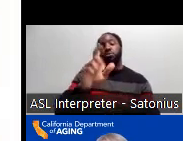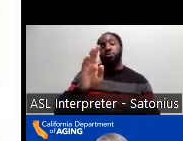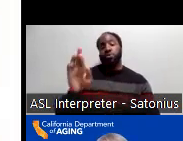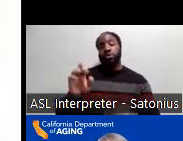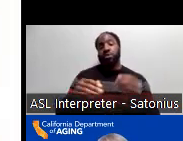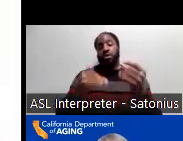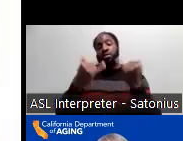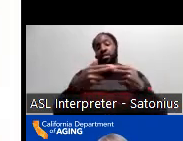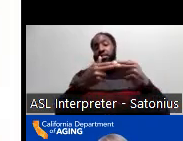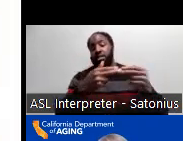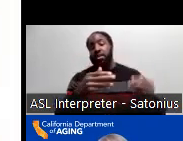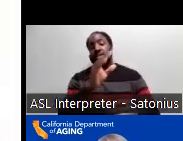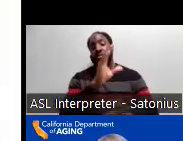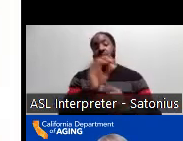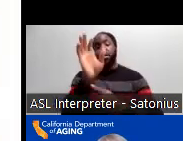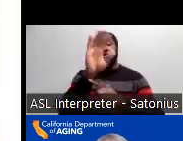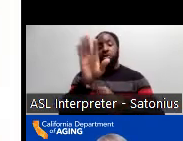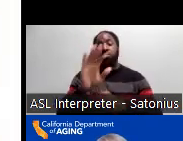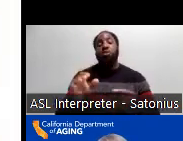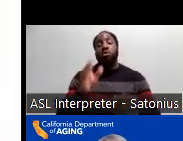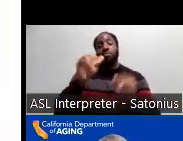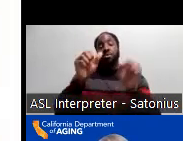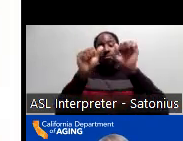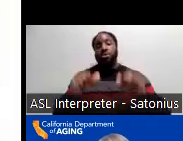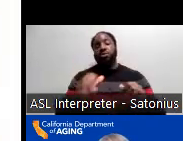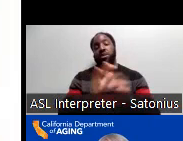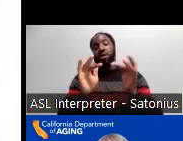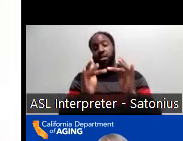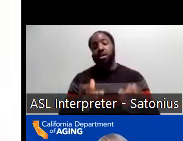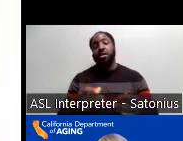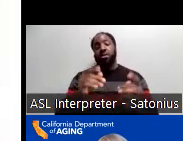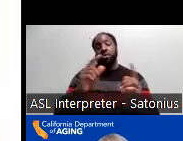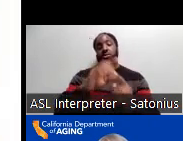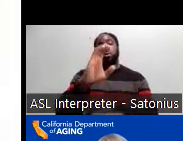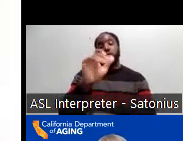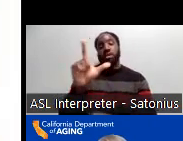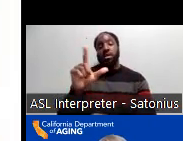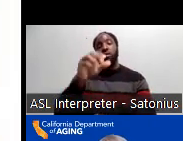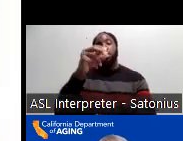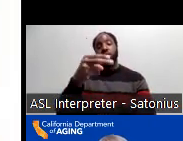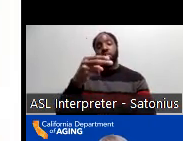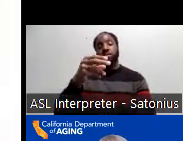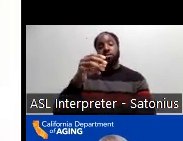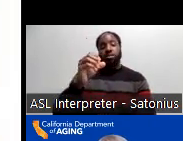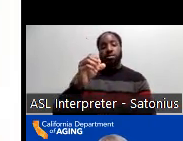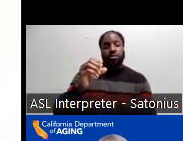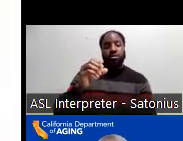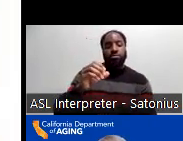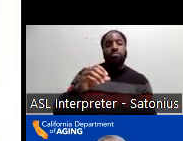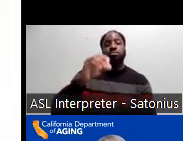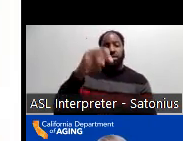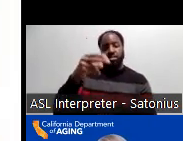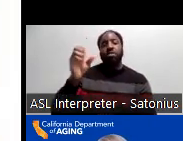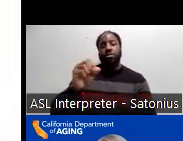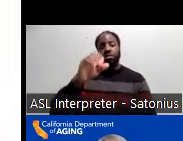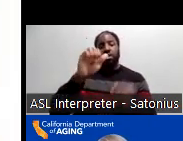video recording, and transcripts will all be posted online to Cal HHS's MPA webpage. You